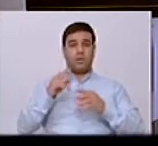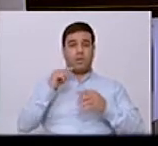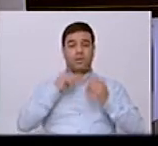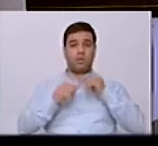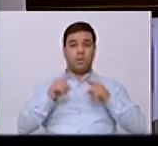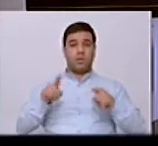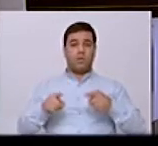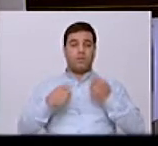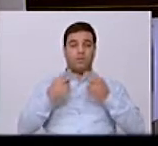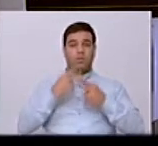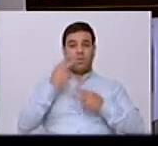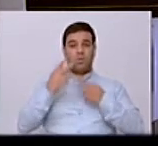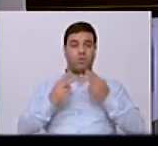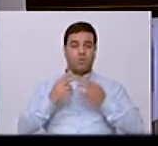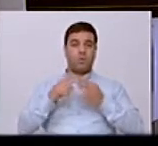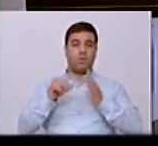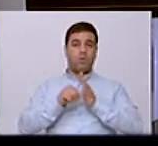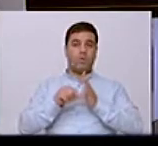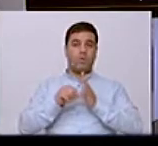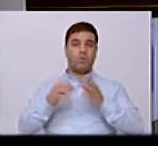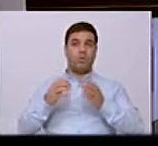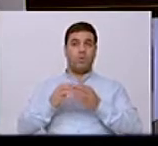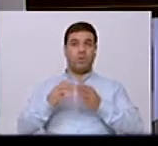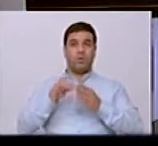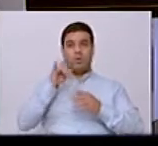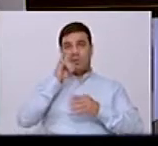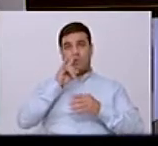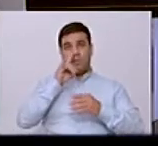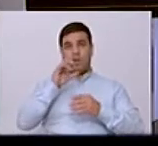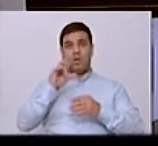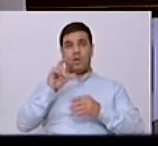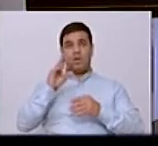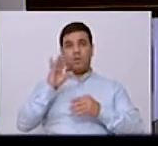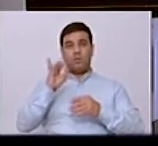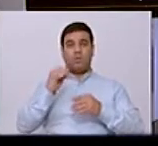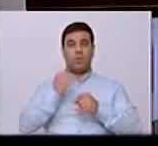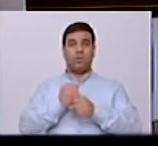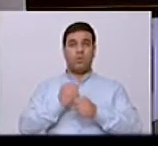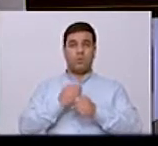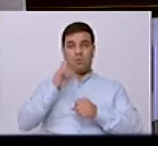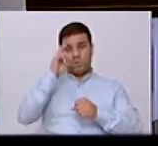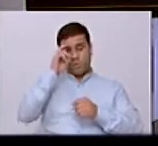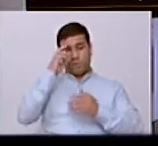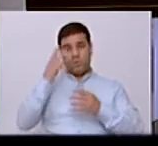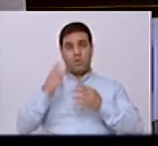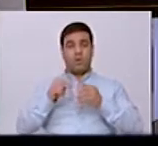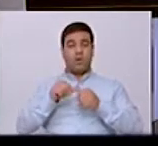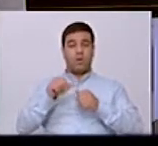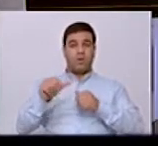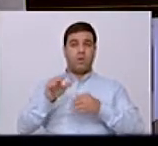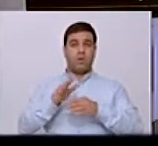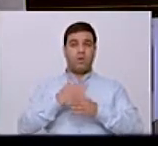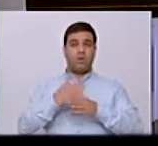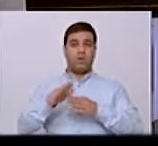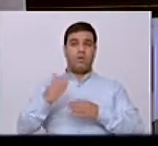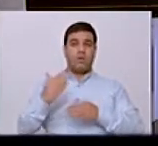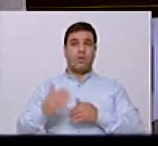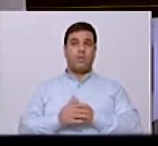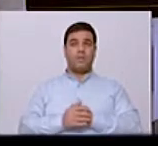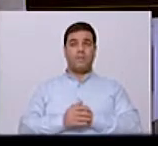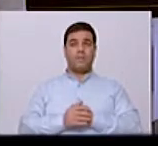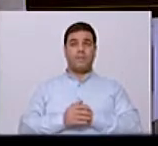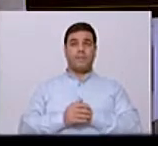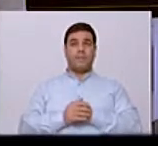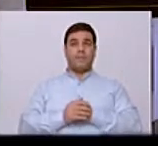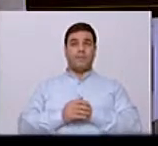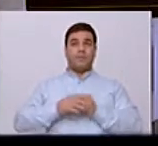iqtisodiy rivojlanish ko'rsatkichi bo'yicha 6-guruhni, ya'ni neftni eksport qiluvchi mamlakatlar sifatida alohida ajratiladi.